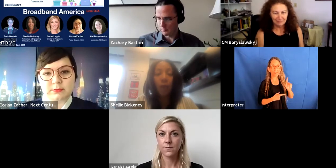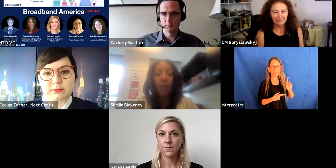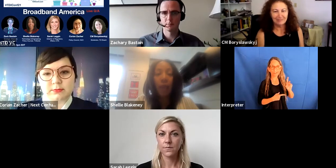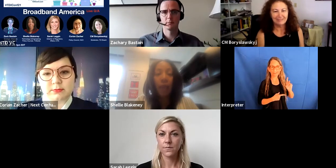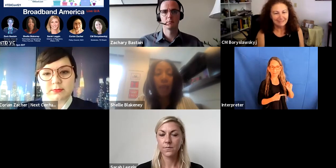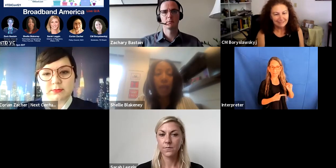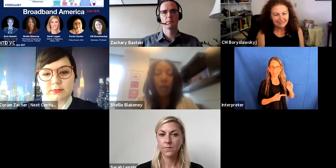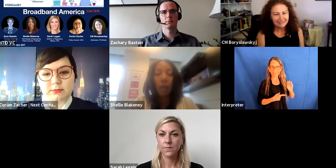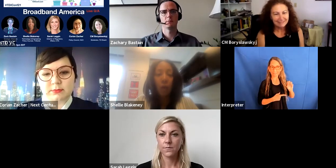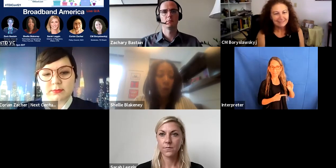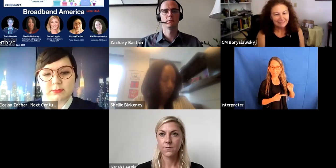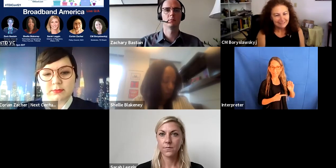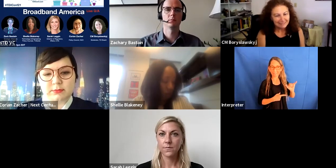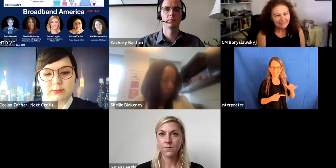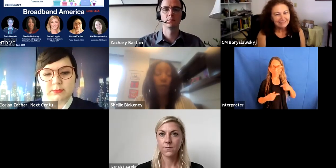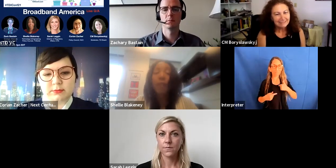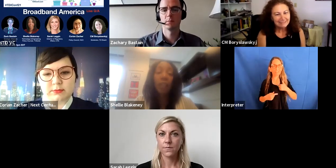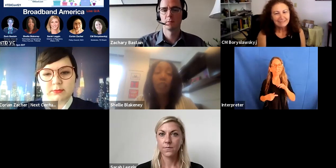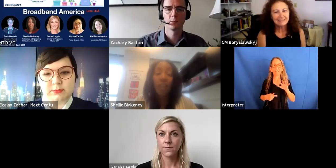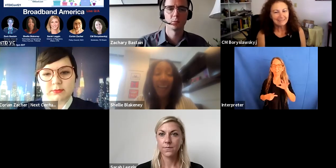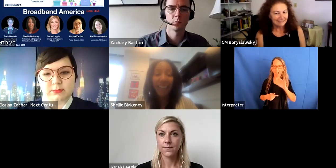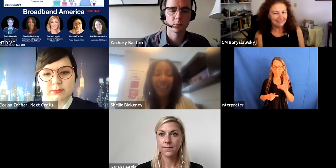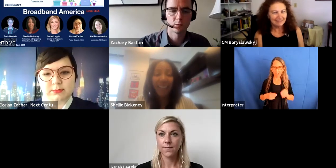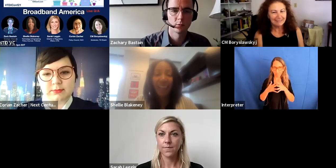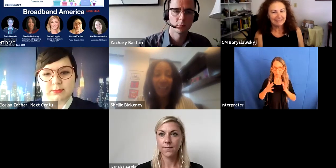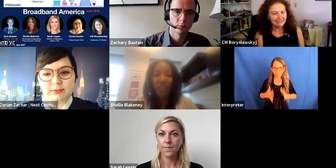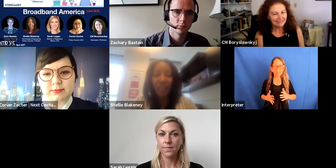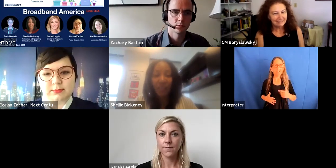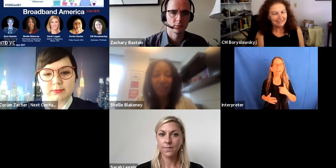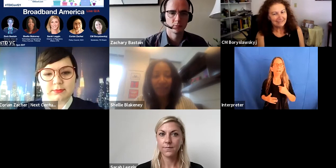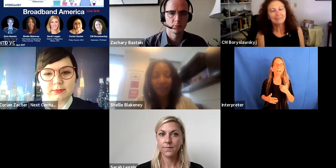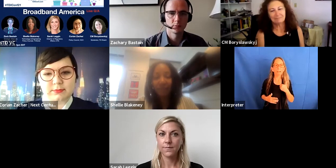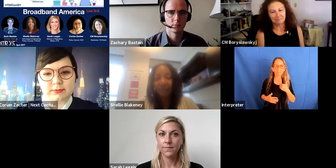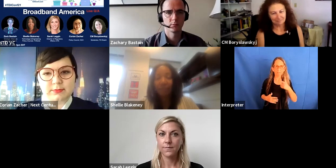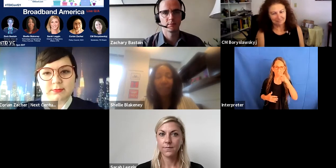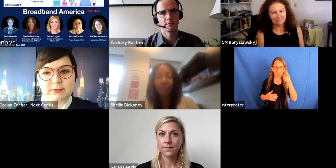blouse with a cream colored jacket. Good afternoon.